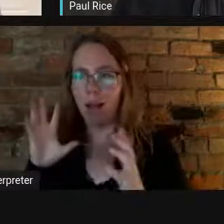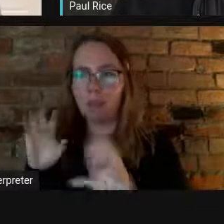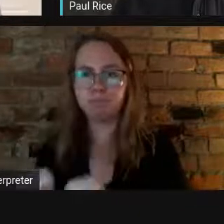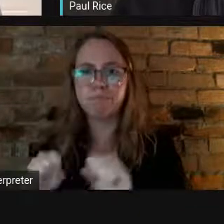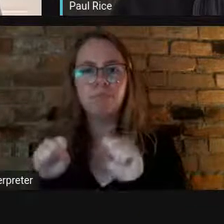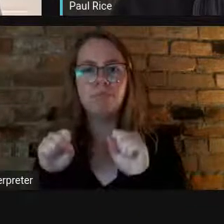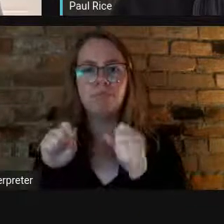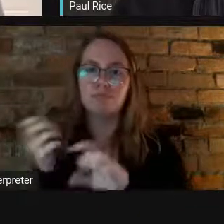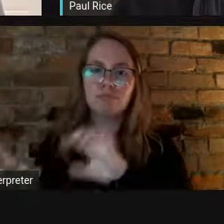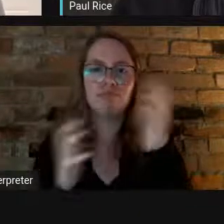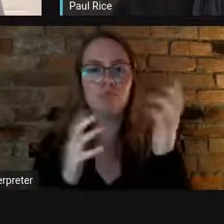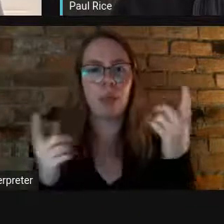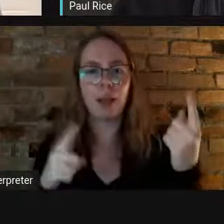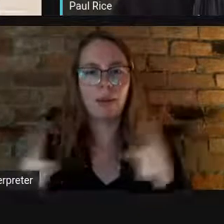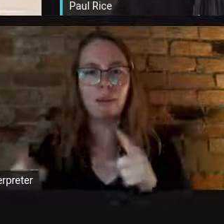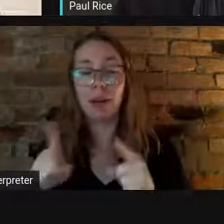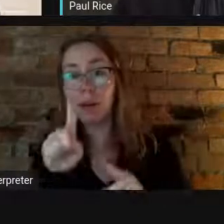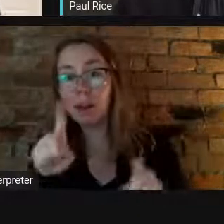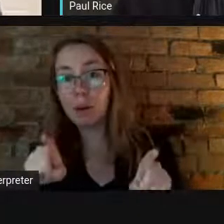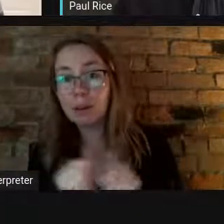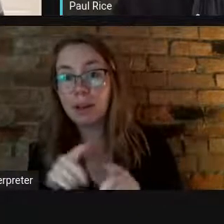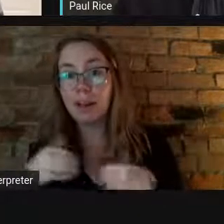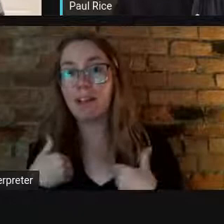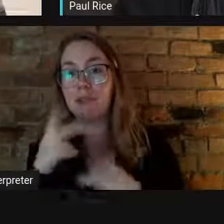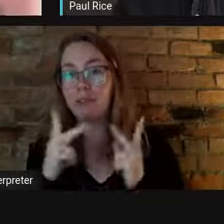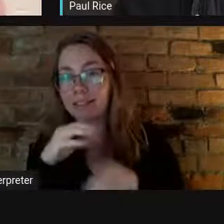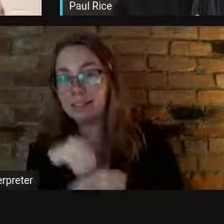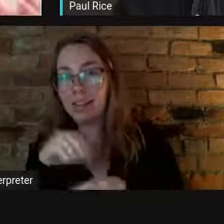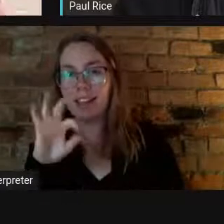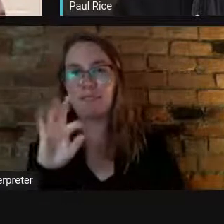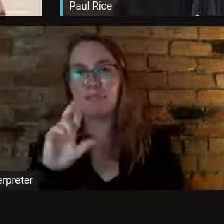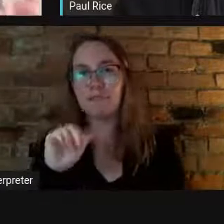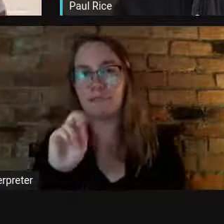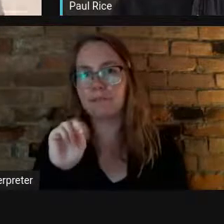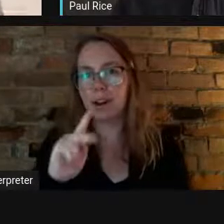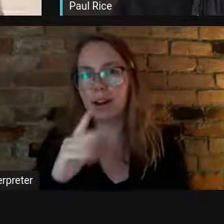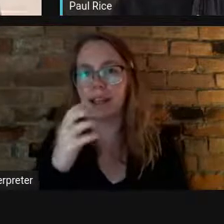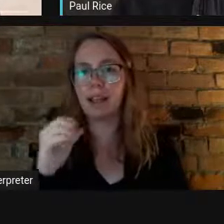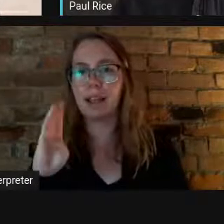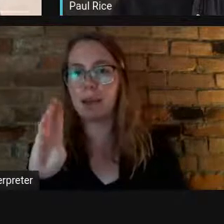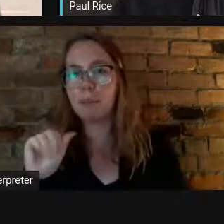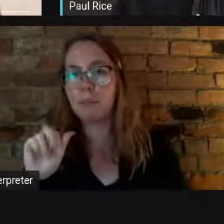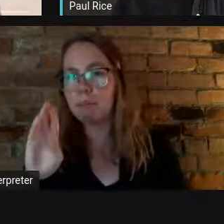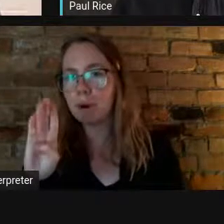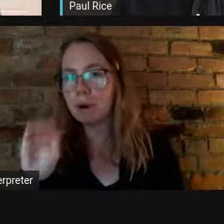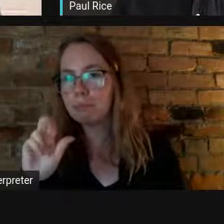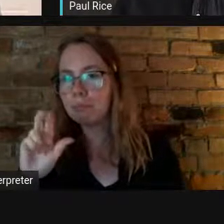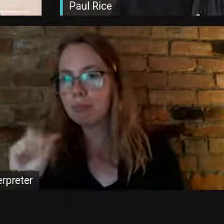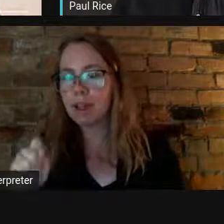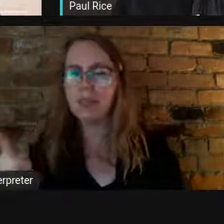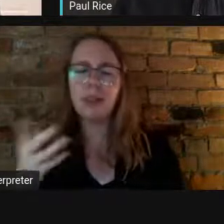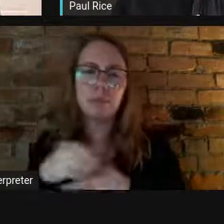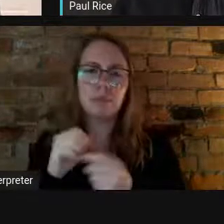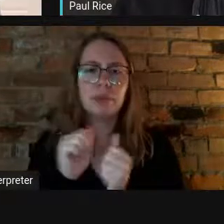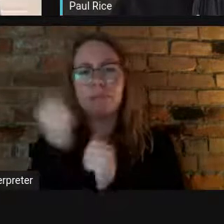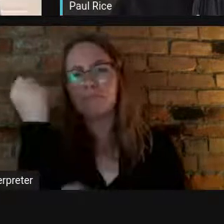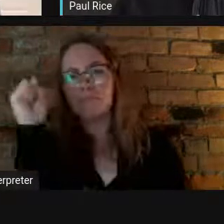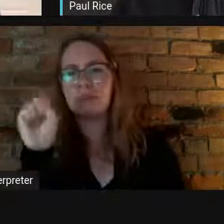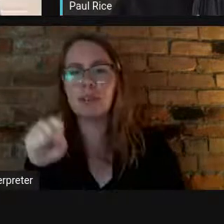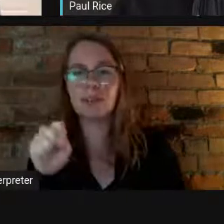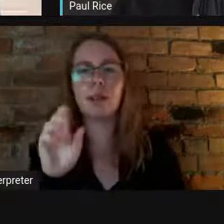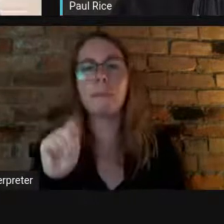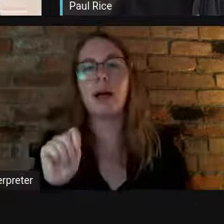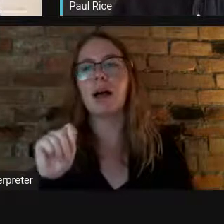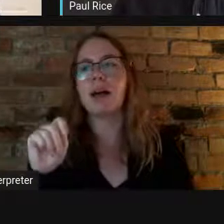had insiders like Frank Kameny and Barbara Giddings. They were outsiders too. They participated in some of the protesters. But ultimately,